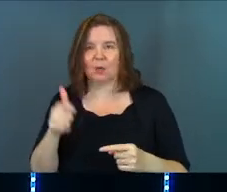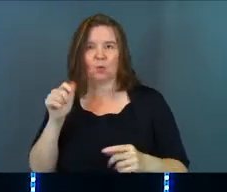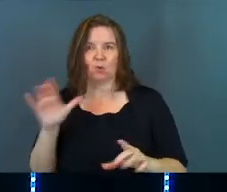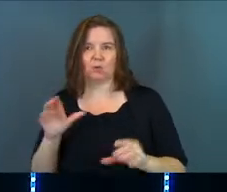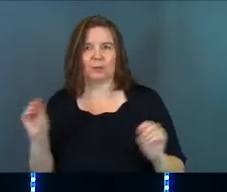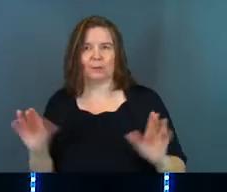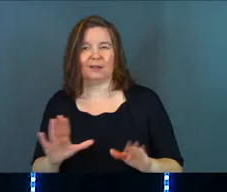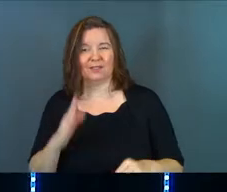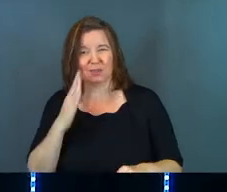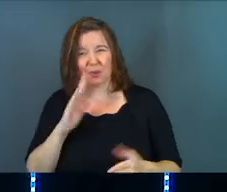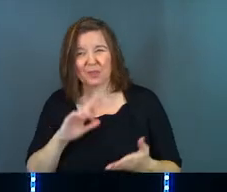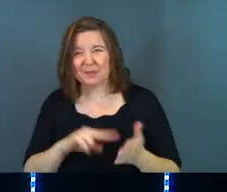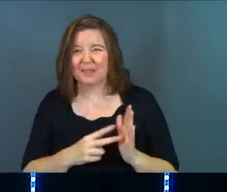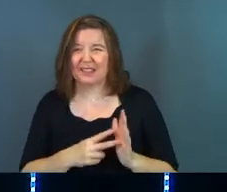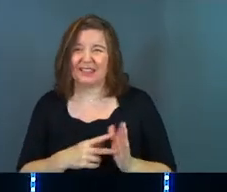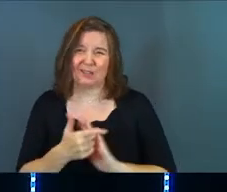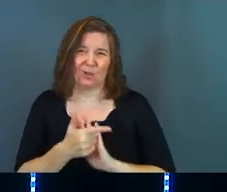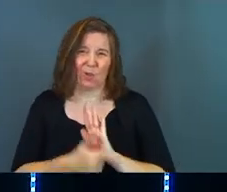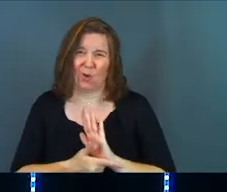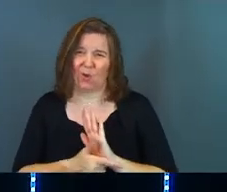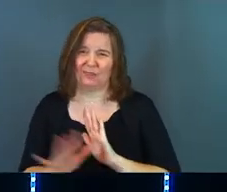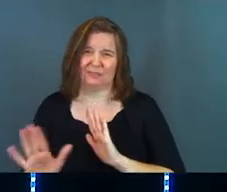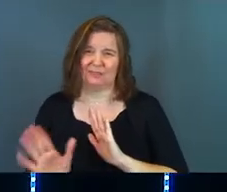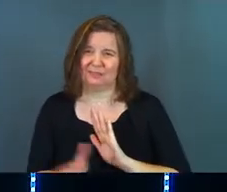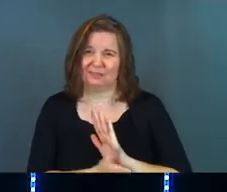won't do the miracle. And do you know what that is? That's law.